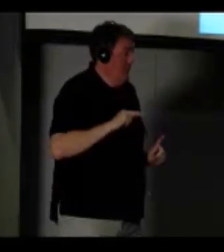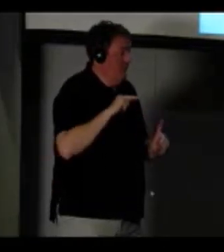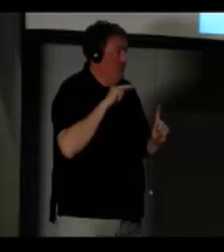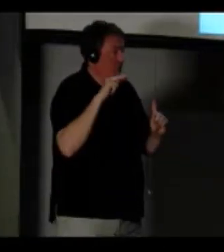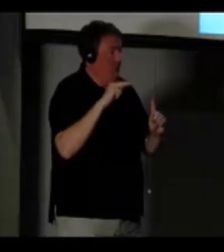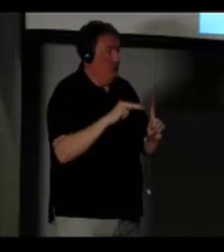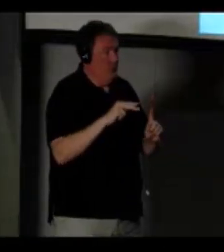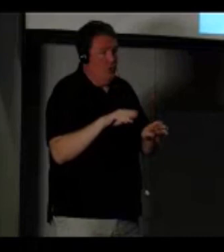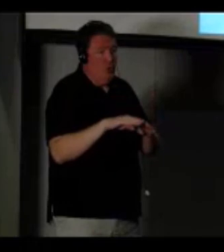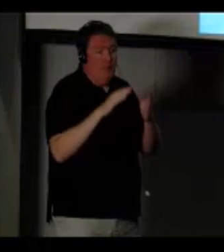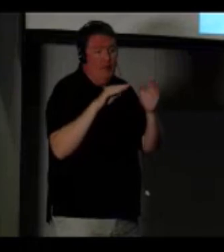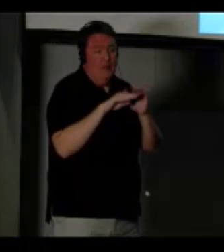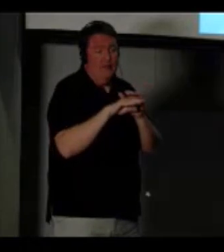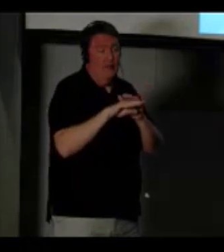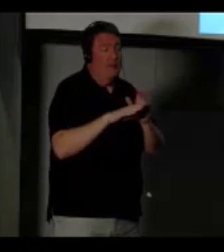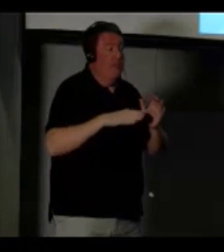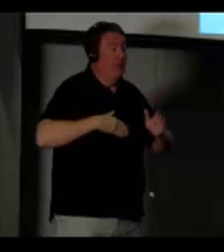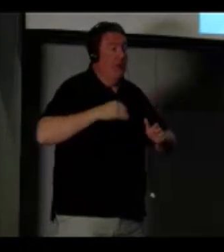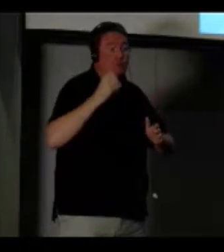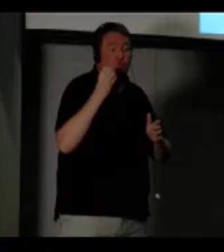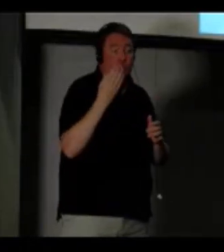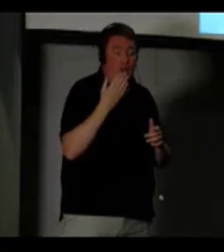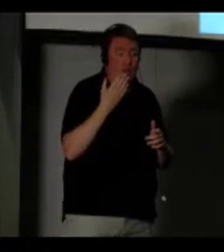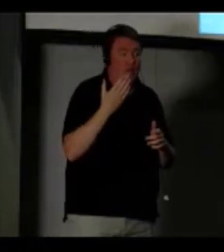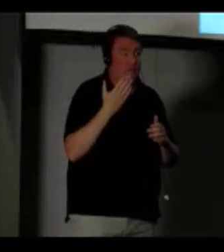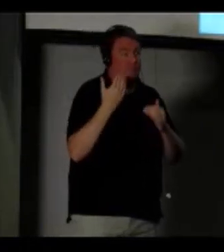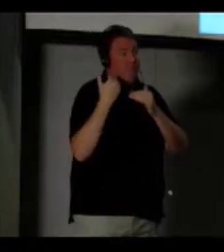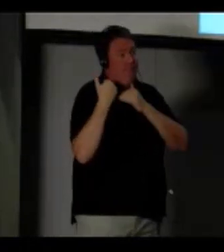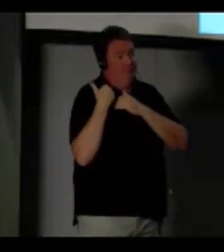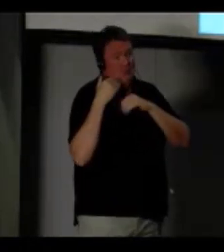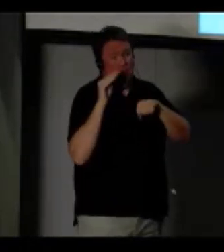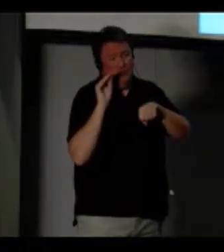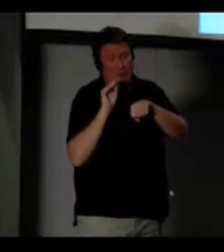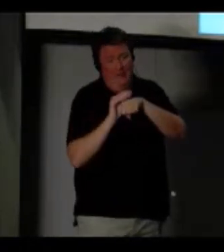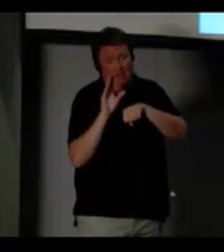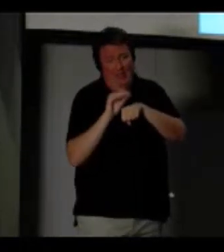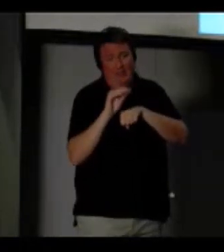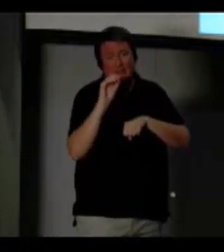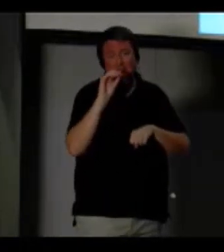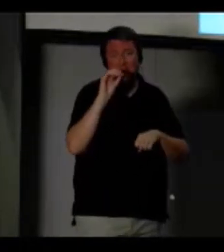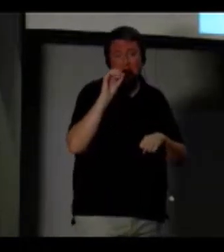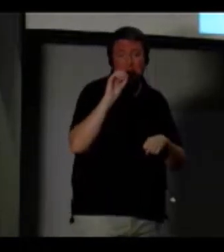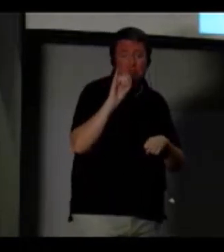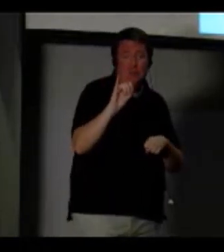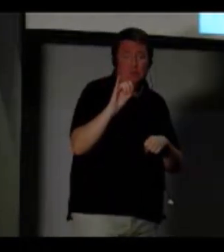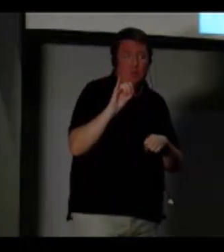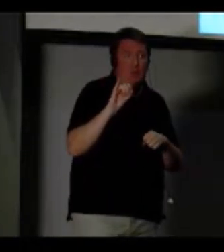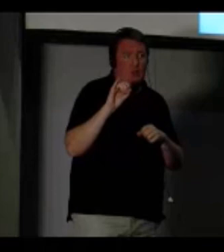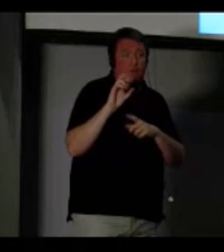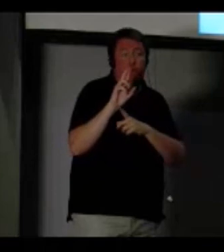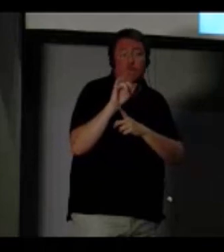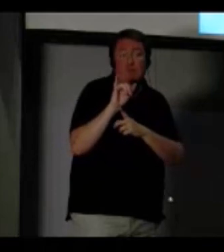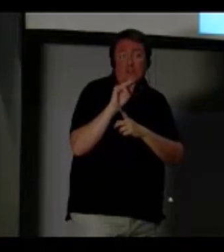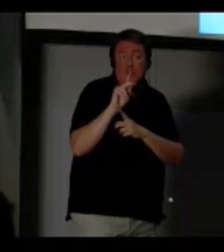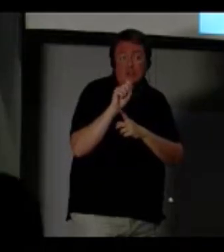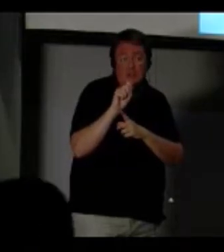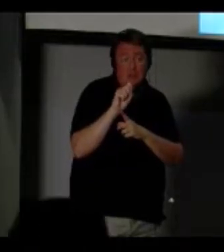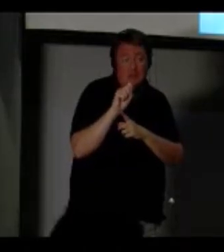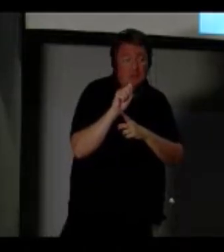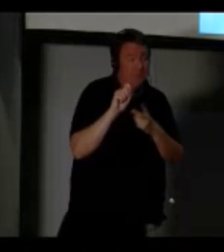access, my job is to advise the Smithsonian on the legal ramifications and risks